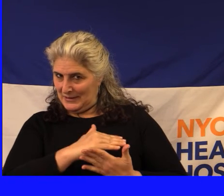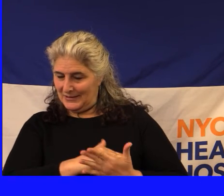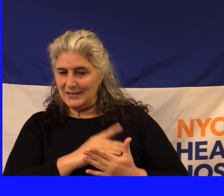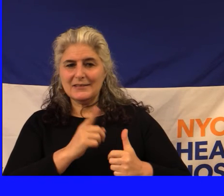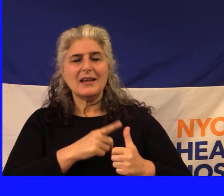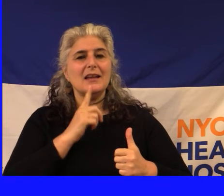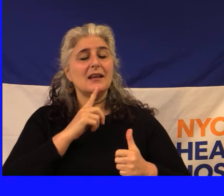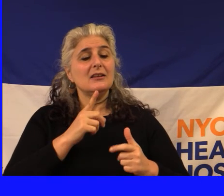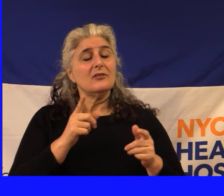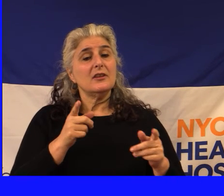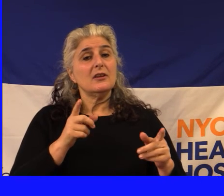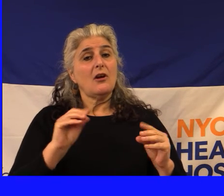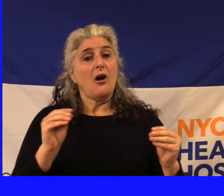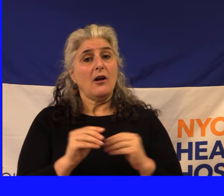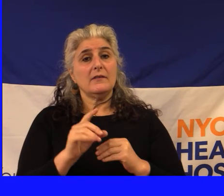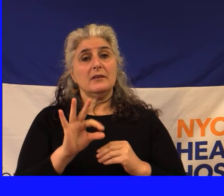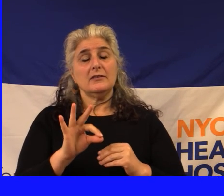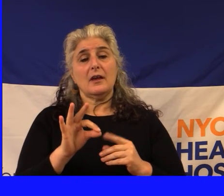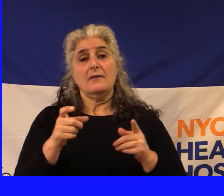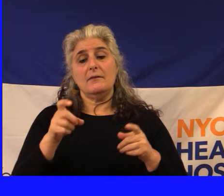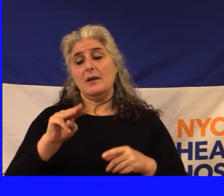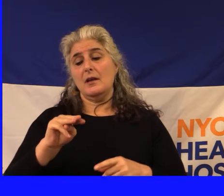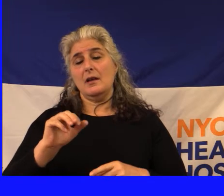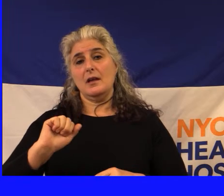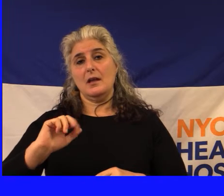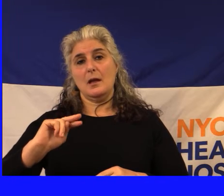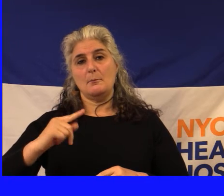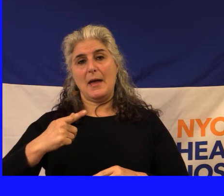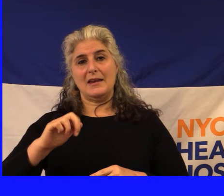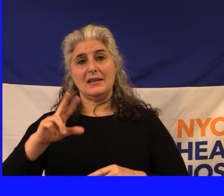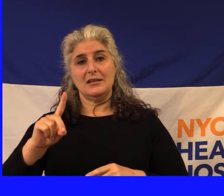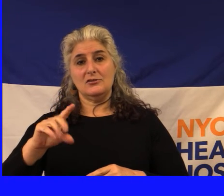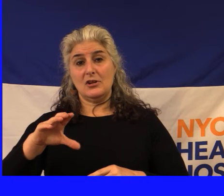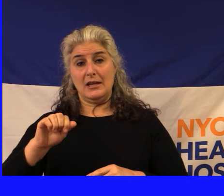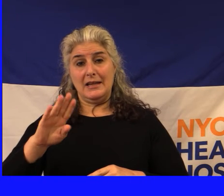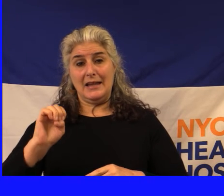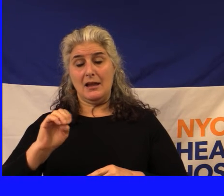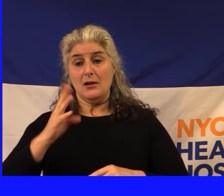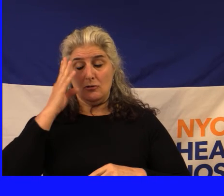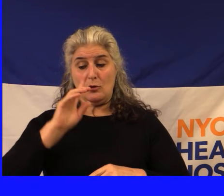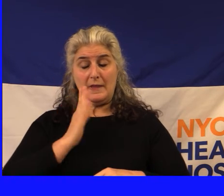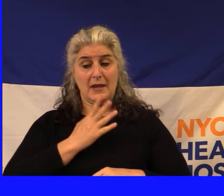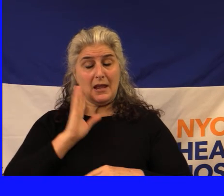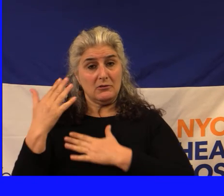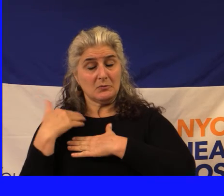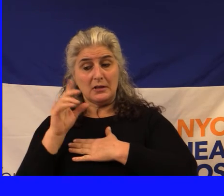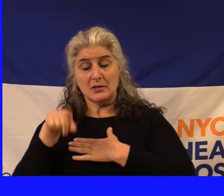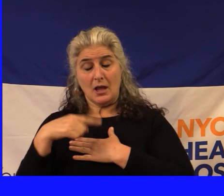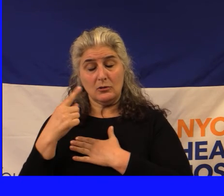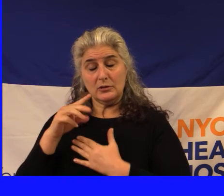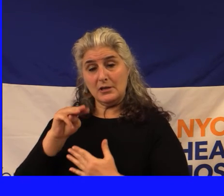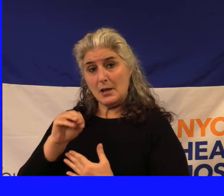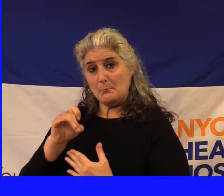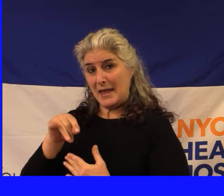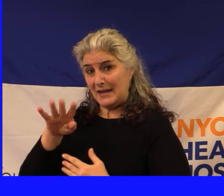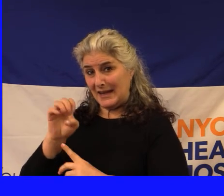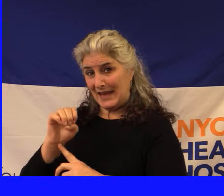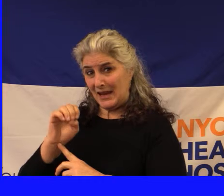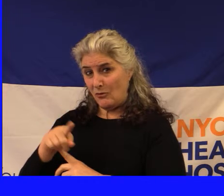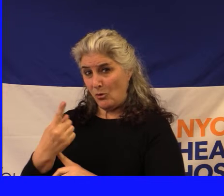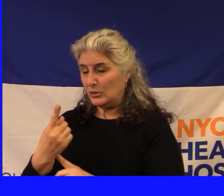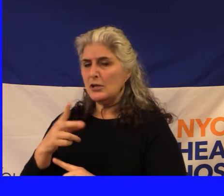Care, because we do see our charges not being limited just to Medicare, straight Medicare beneficiaries, but